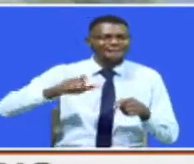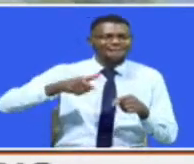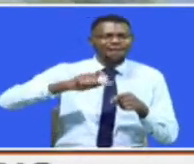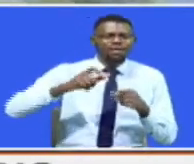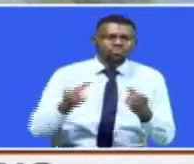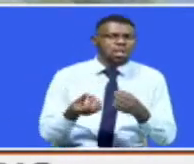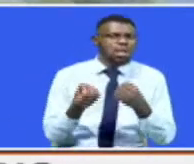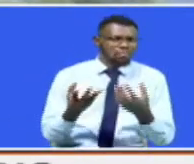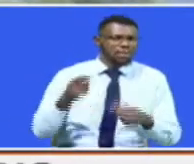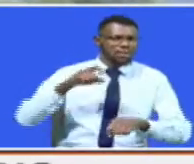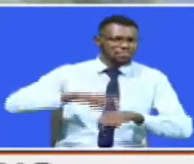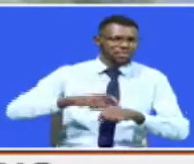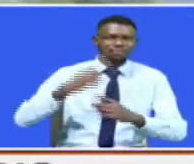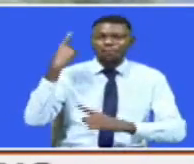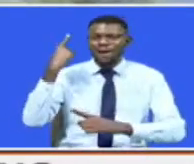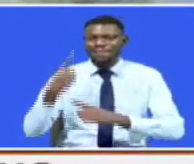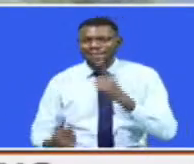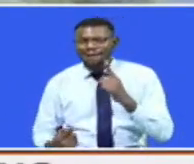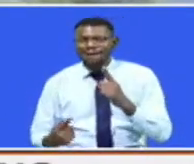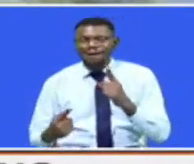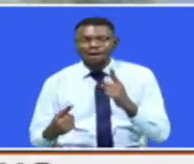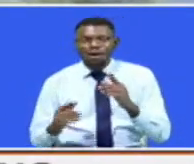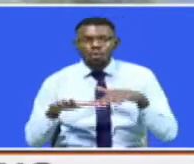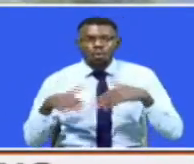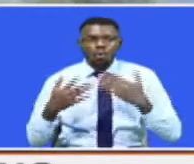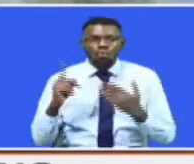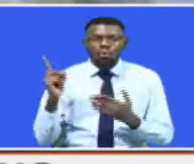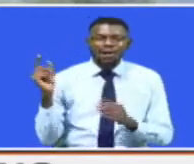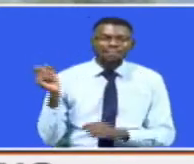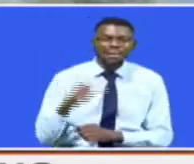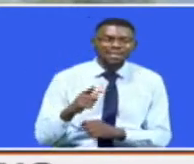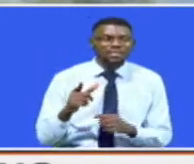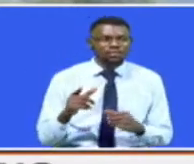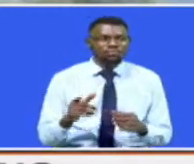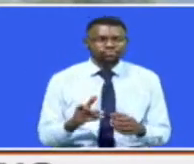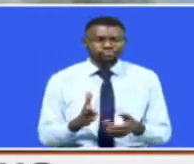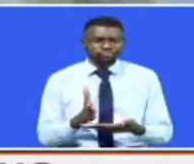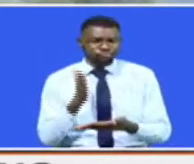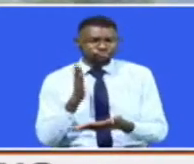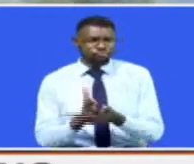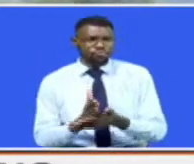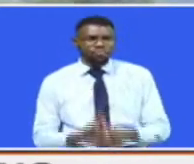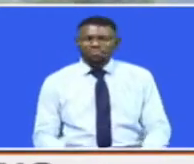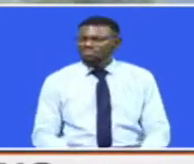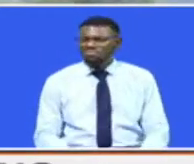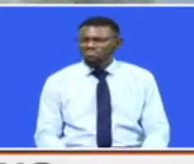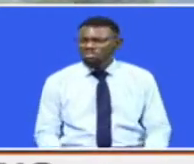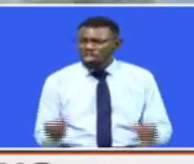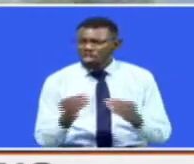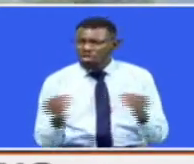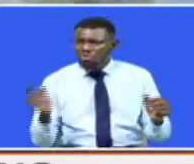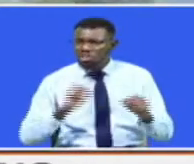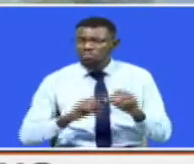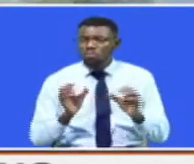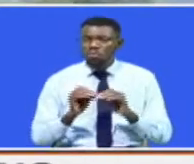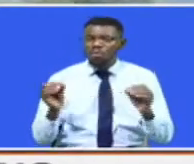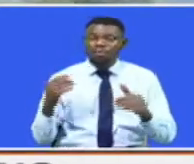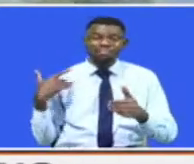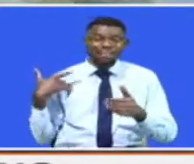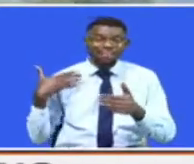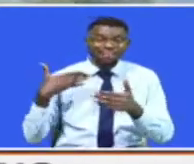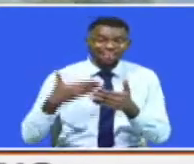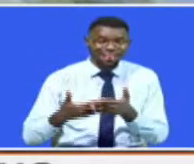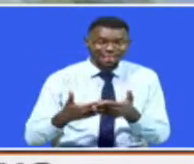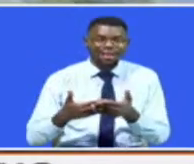ngapi kwa mwaka ama hata kwa mwezi. Bila shaka muda sio mrefu tutashindwa